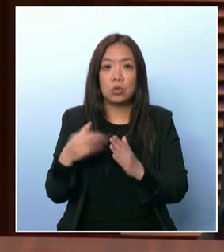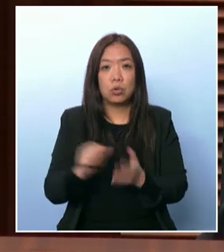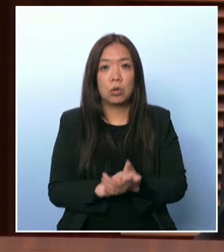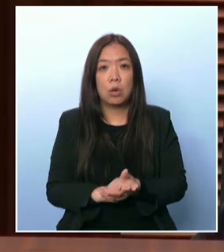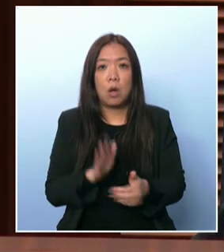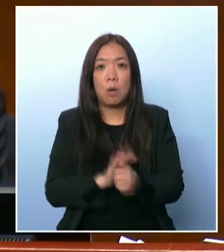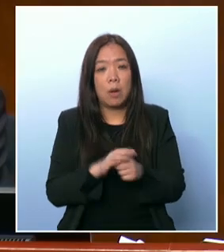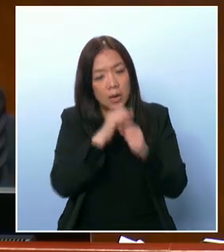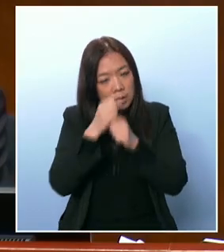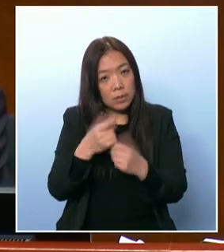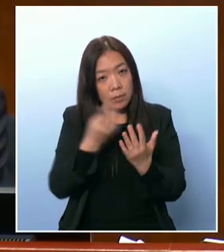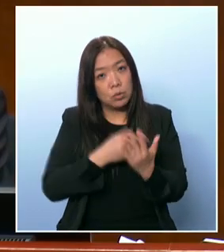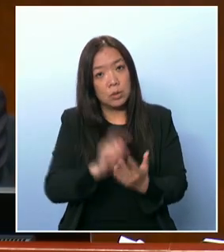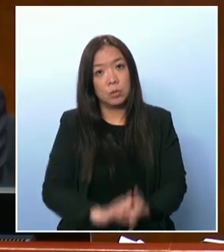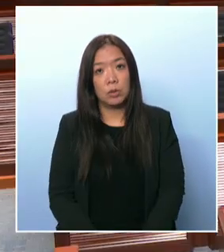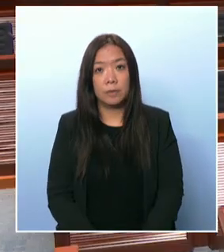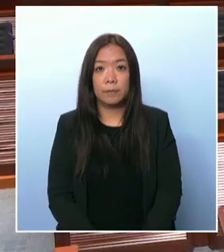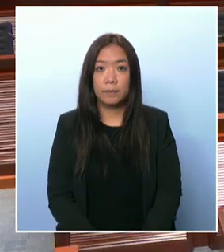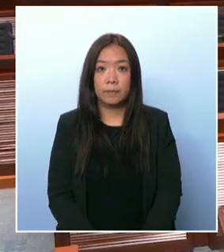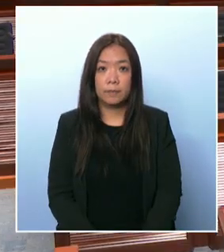to Dr.